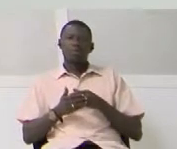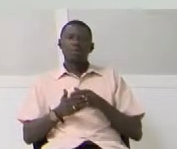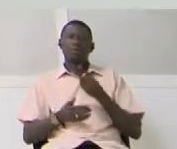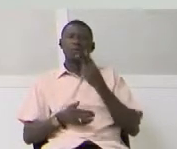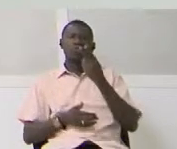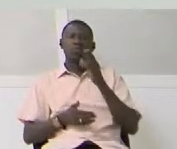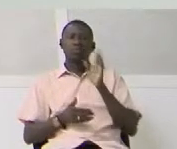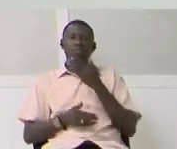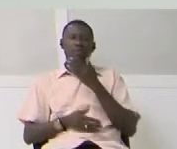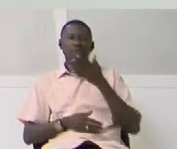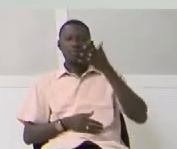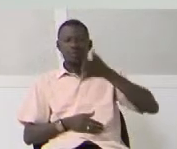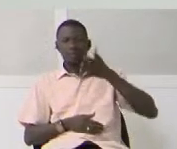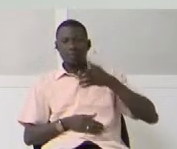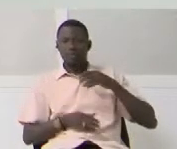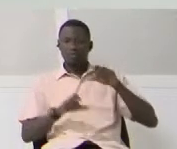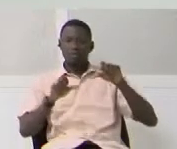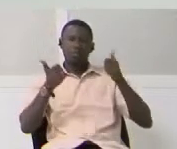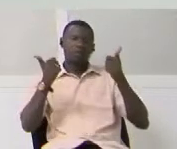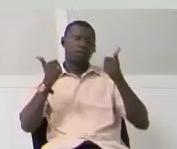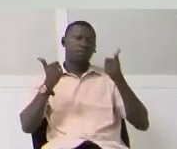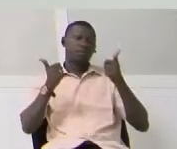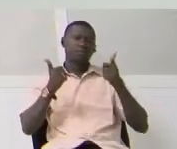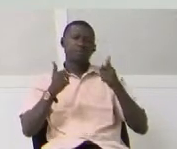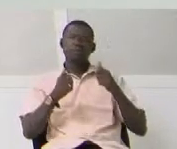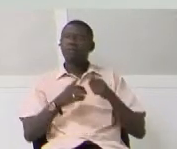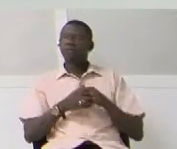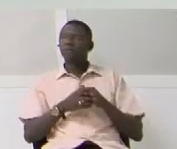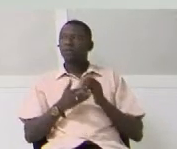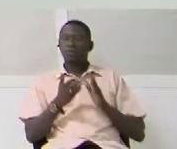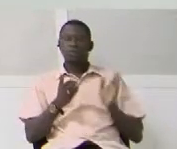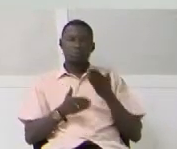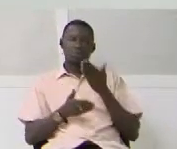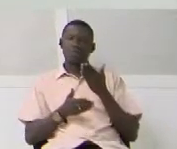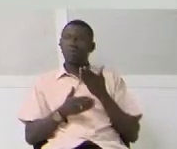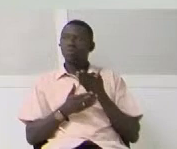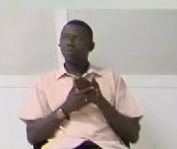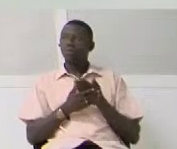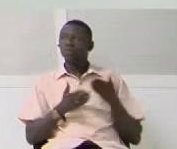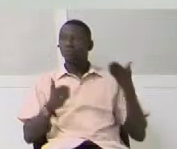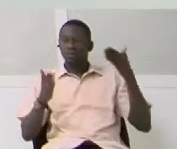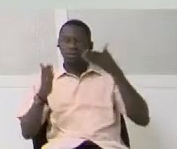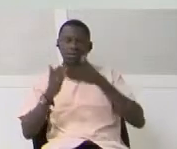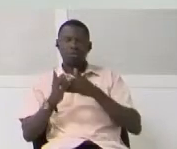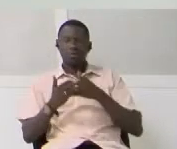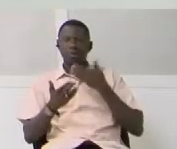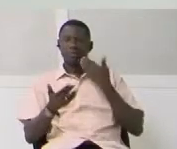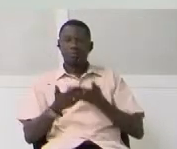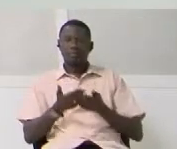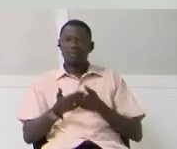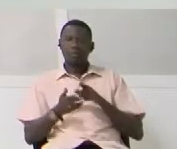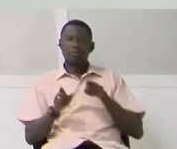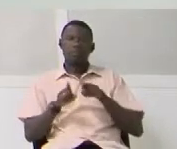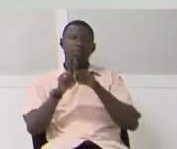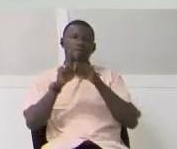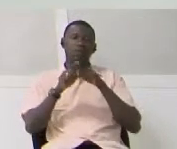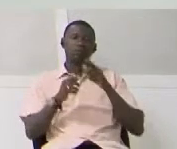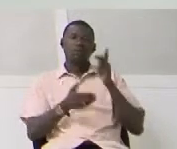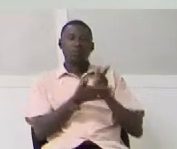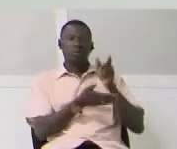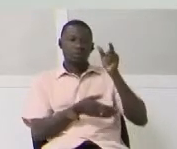2:15 and then we resume. And then we go until we finish with the witness.